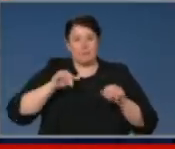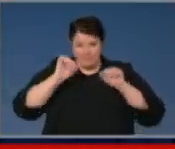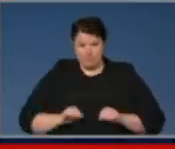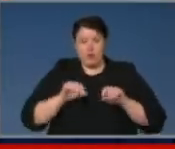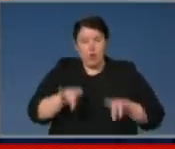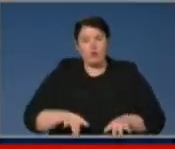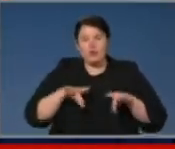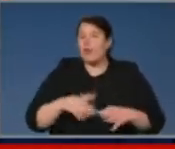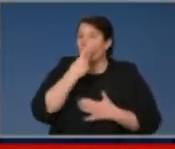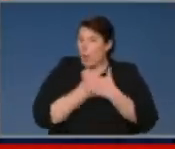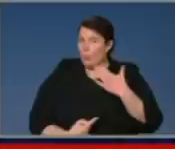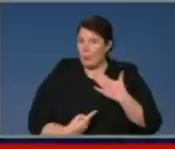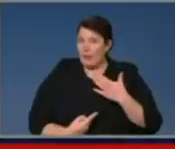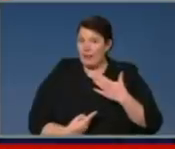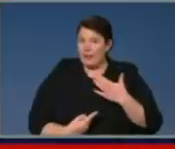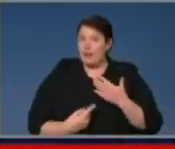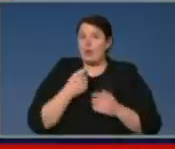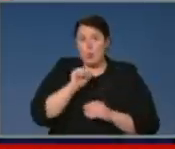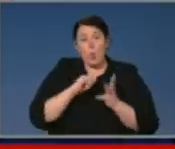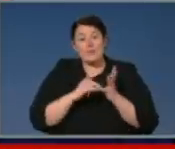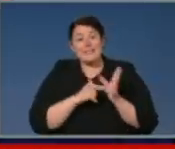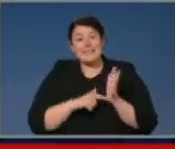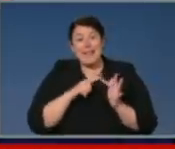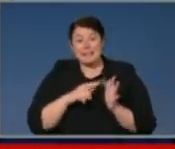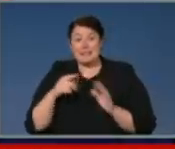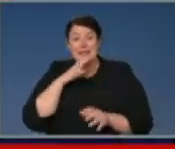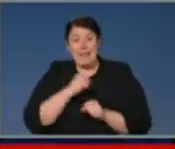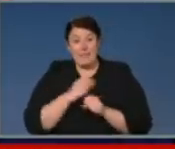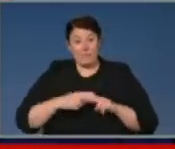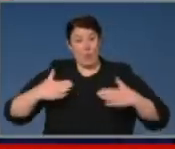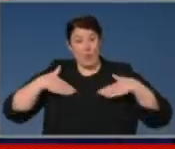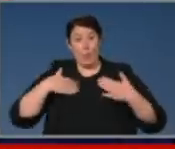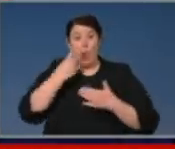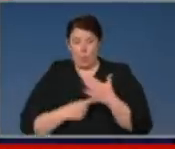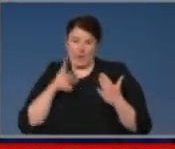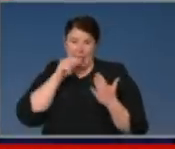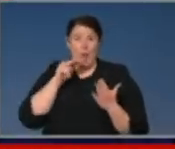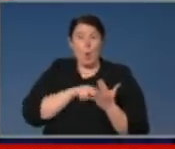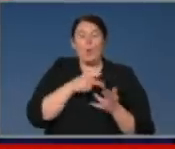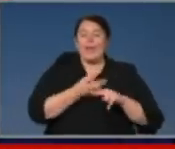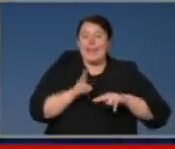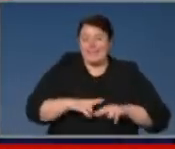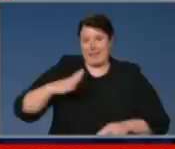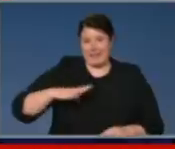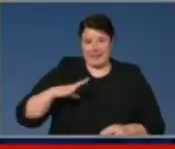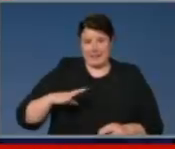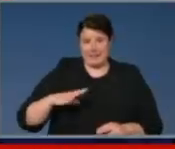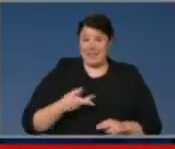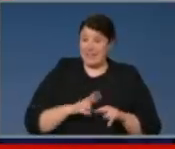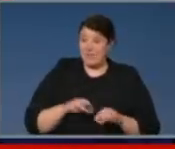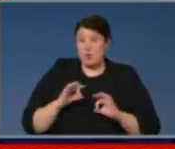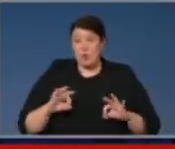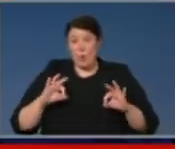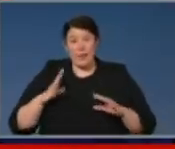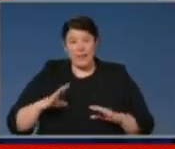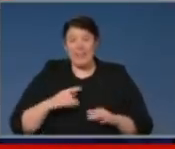anybody other than a state public health official. It cannot be used for any purpose other than the provision